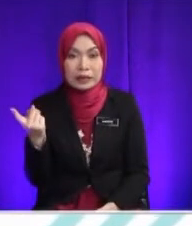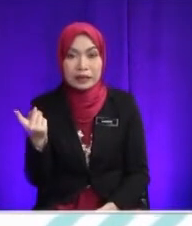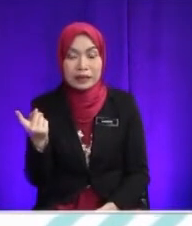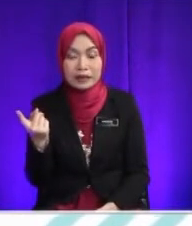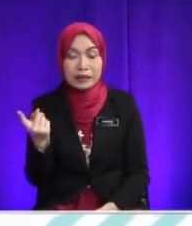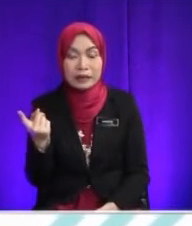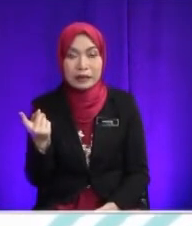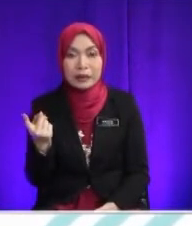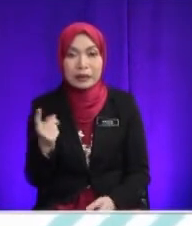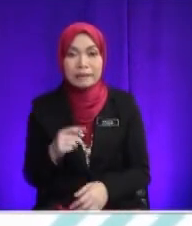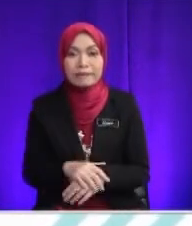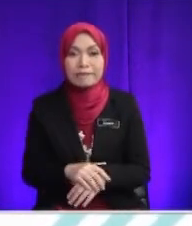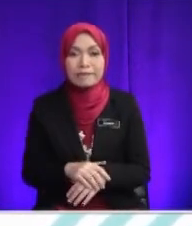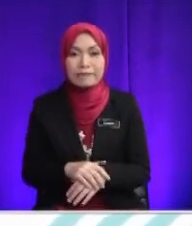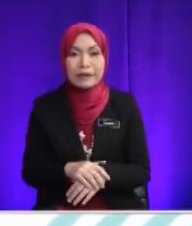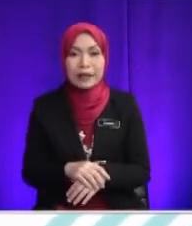C.